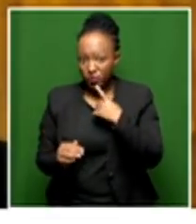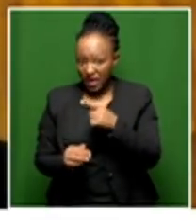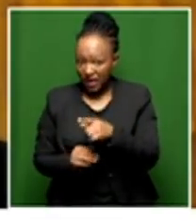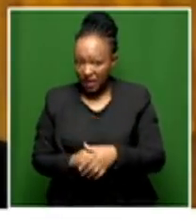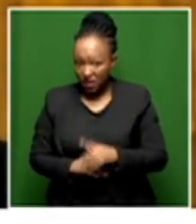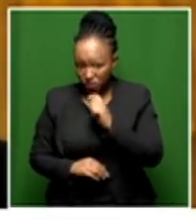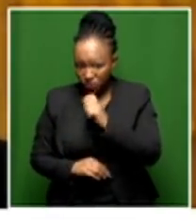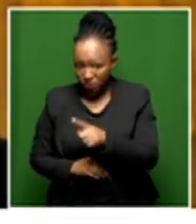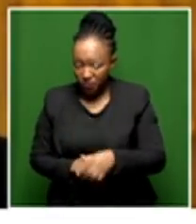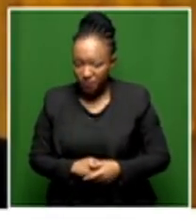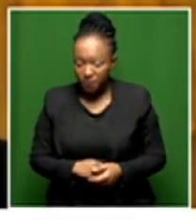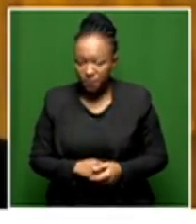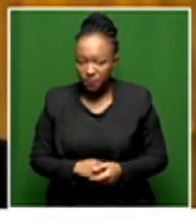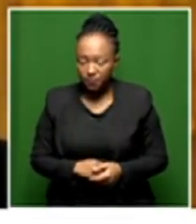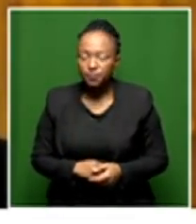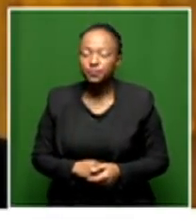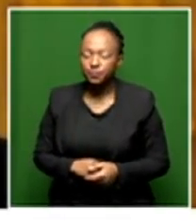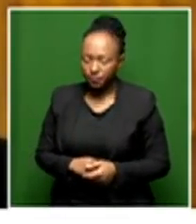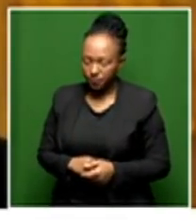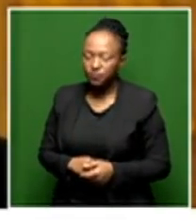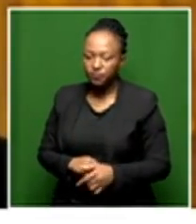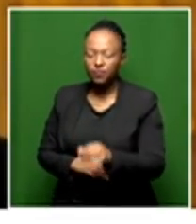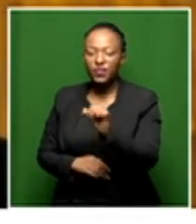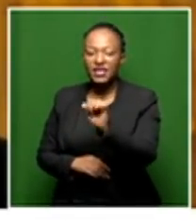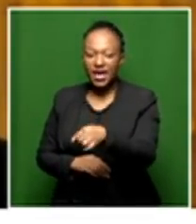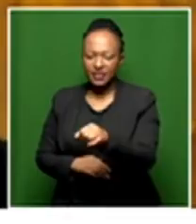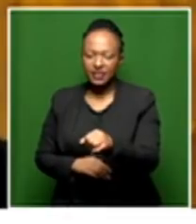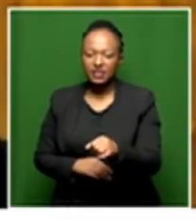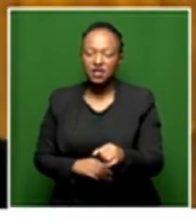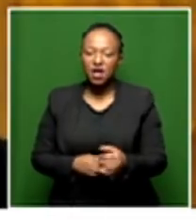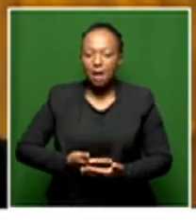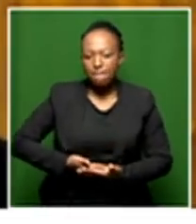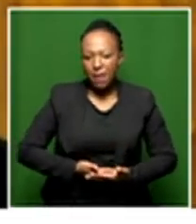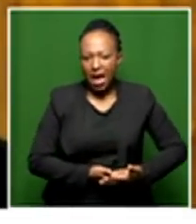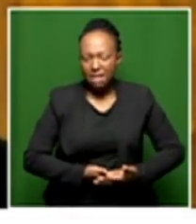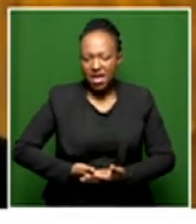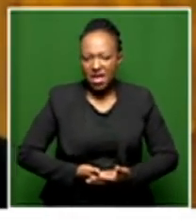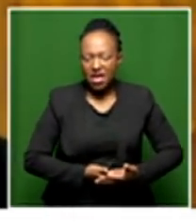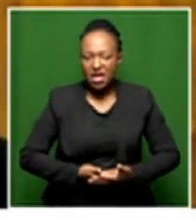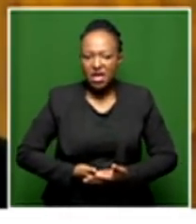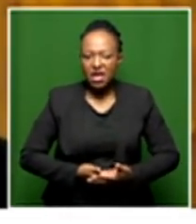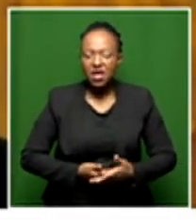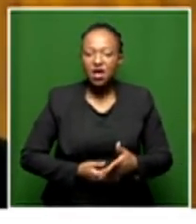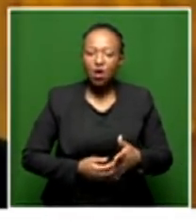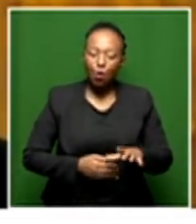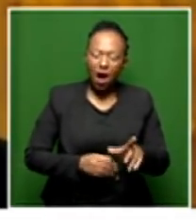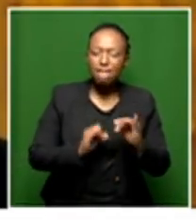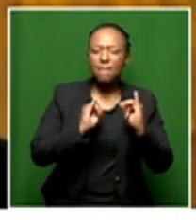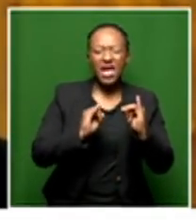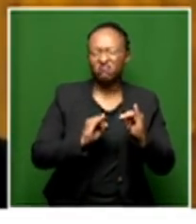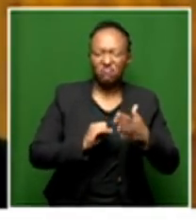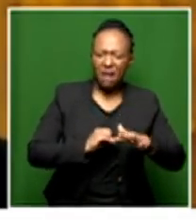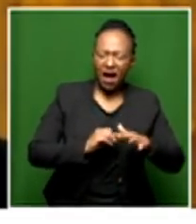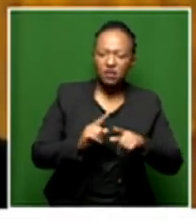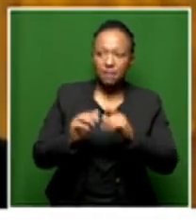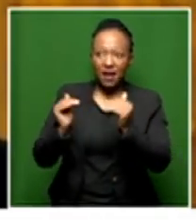theory is showing us? Yes. So COVID in children tends to be much milder compared to adults. And that's why you